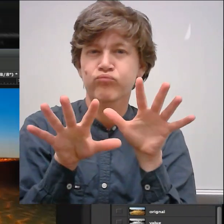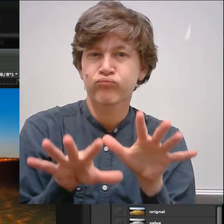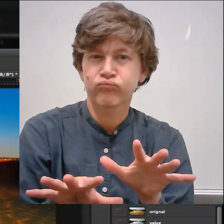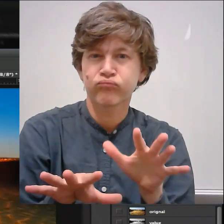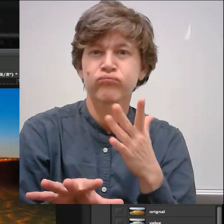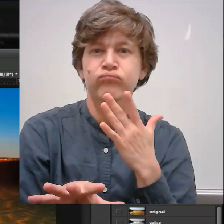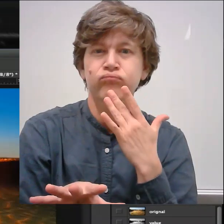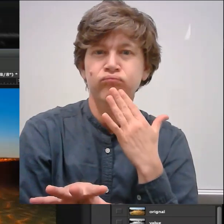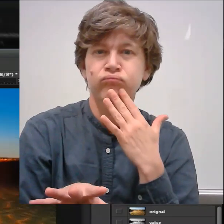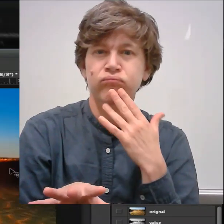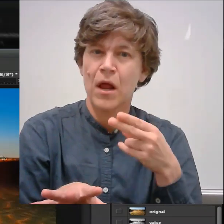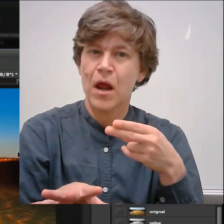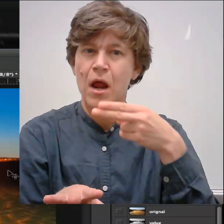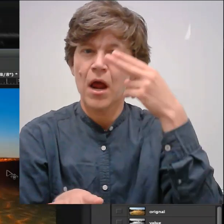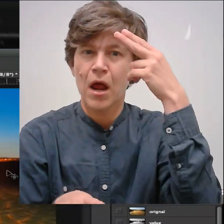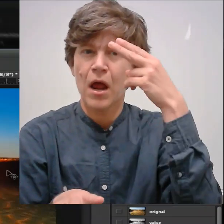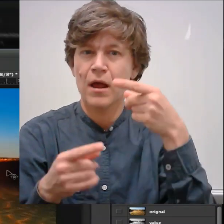here,